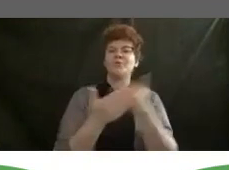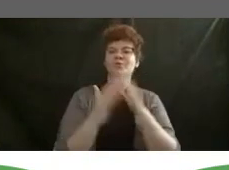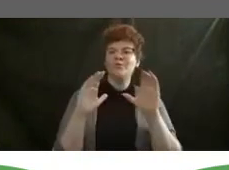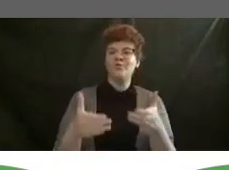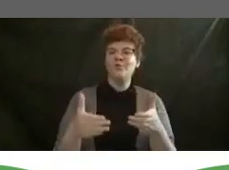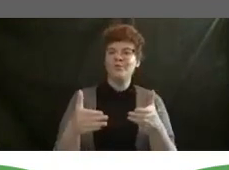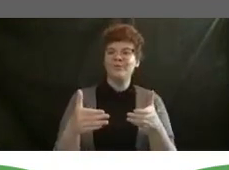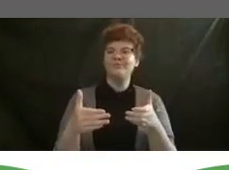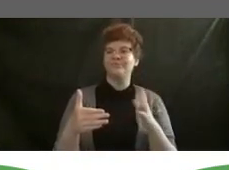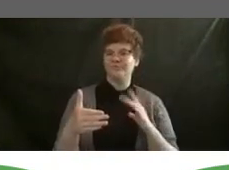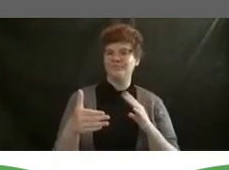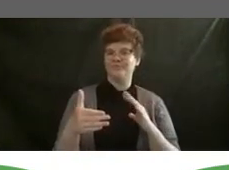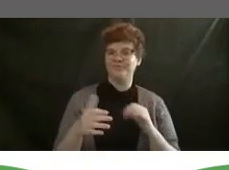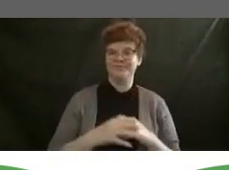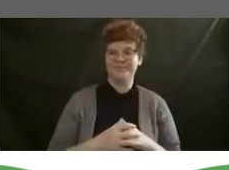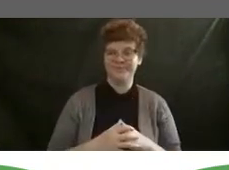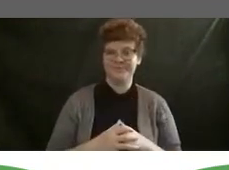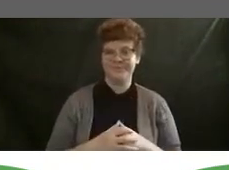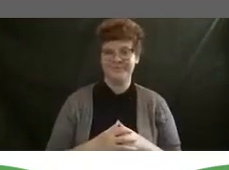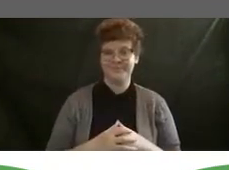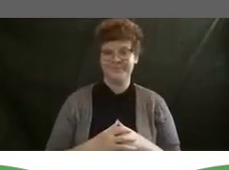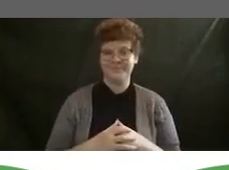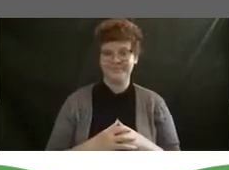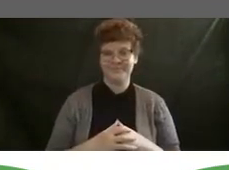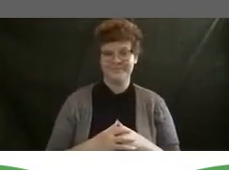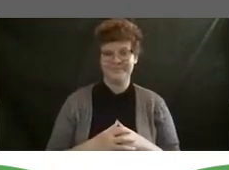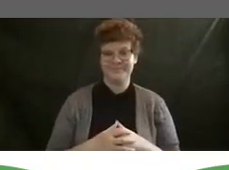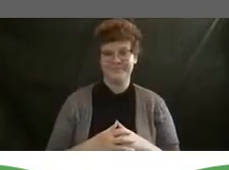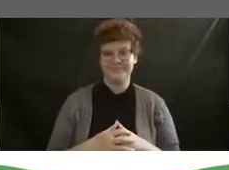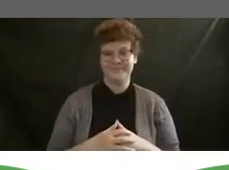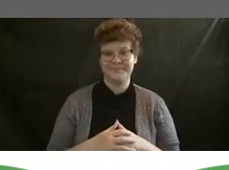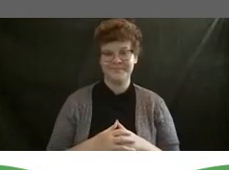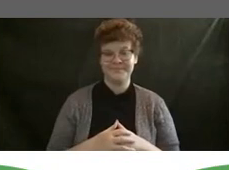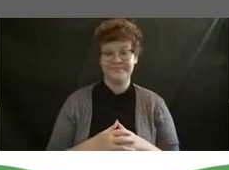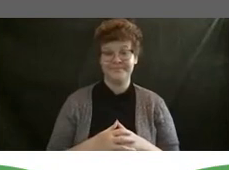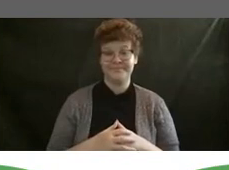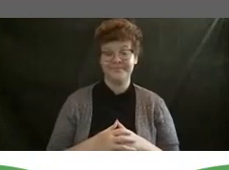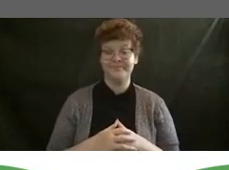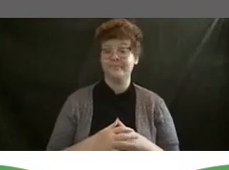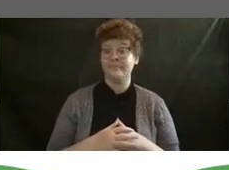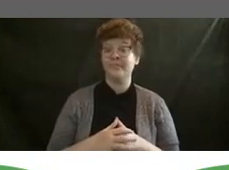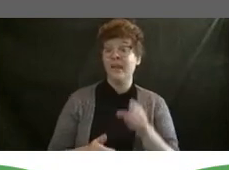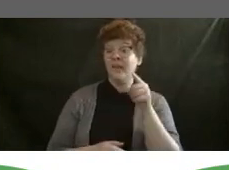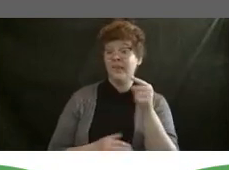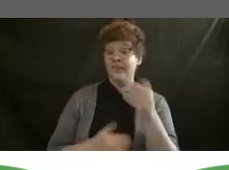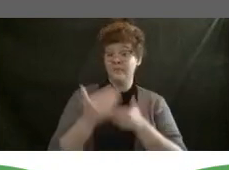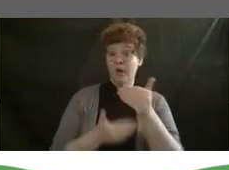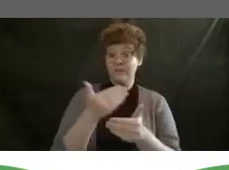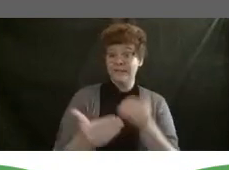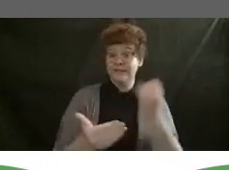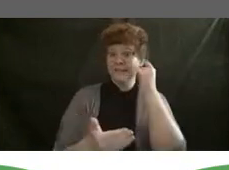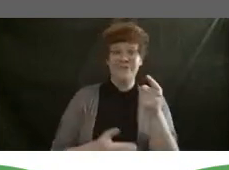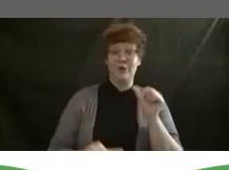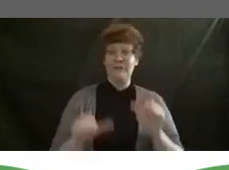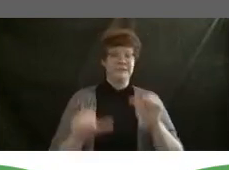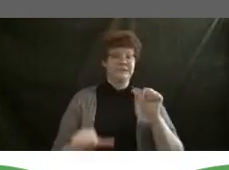Okay. So that's pretty cool. Very nice way if, you know, if you're unfamiliar with working with